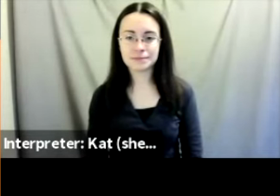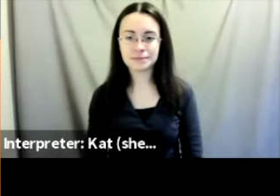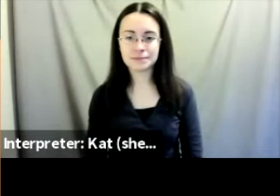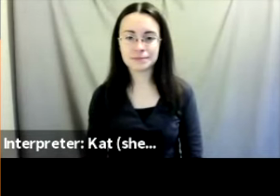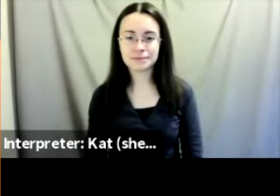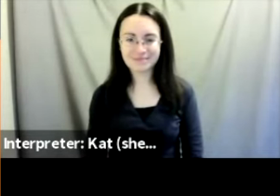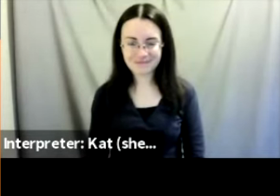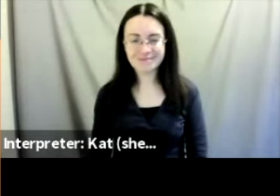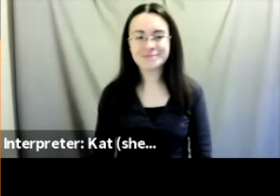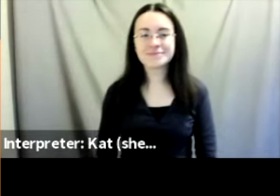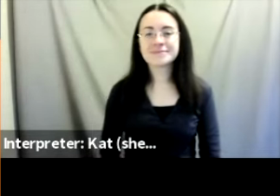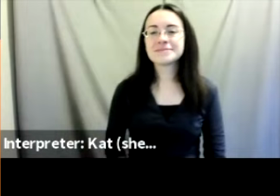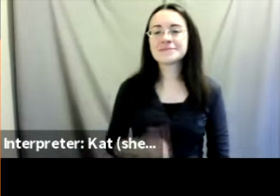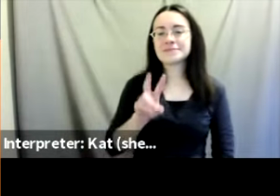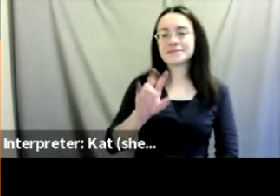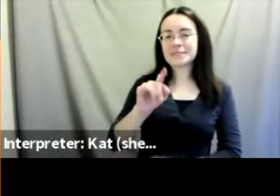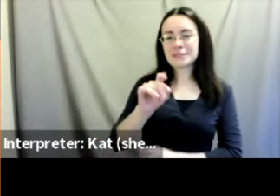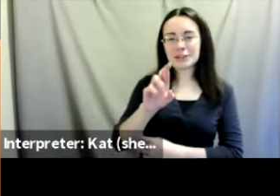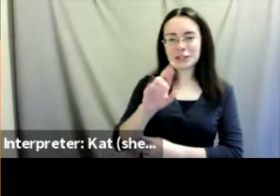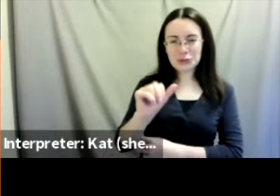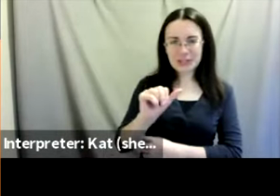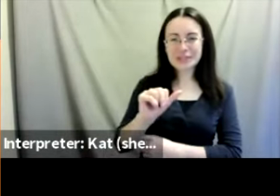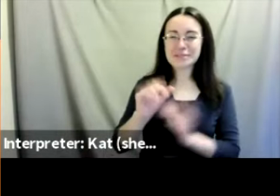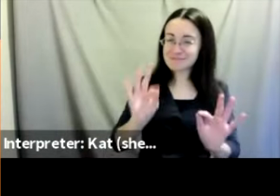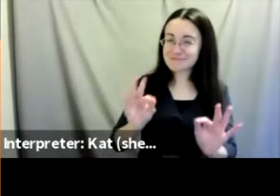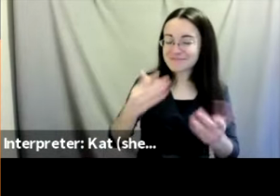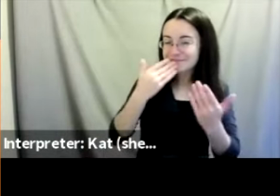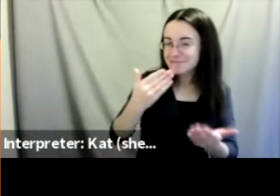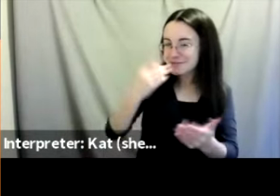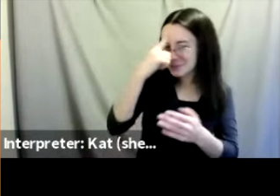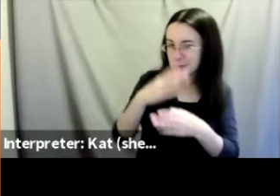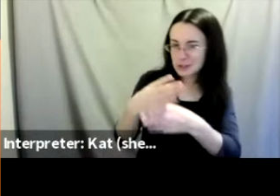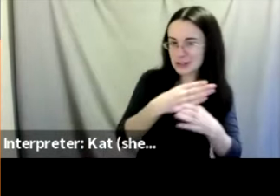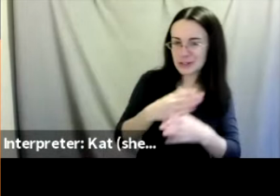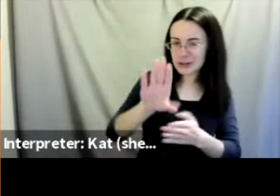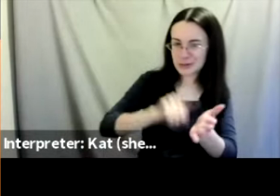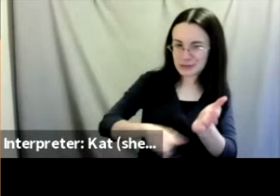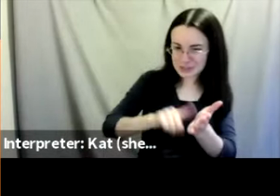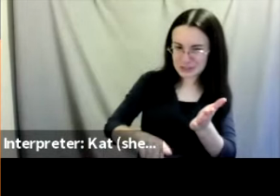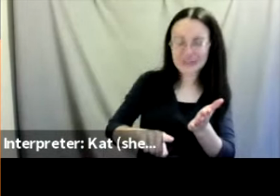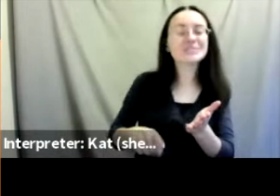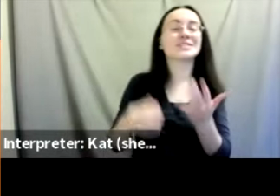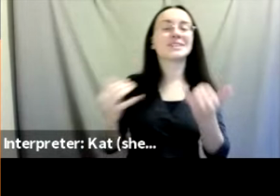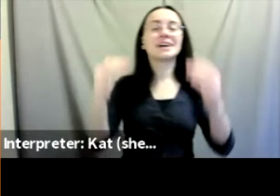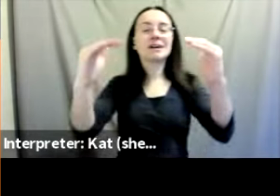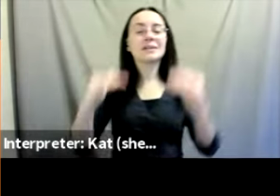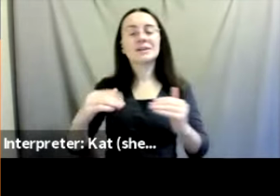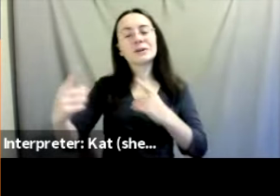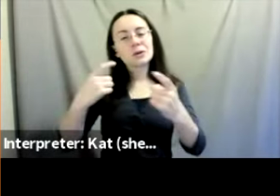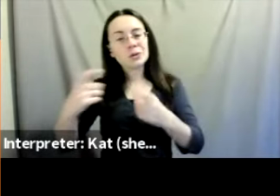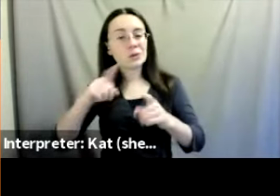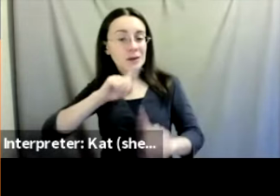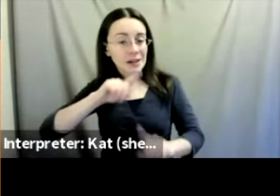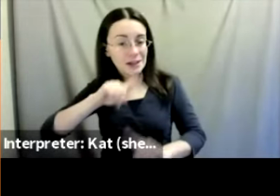All right, so thank you all for sharing about your research. We're going to move into a little Q&A session with